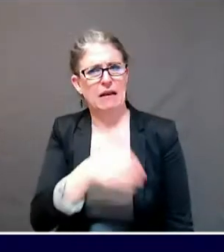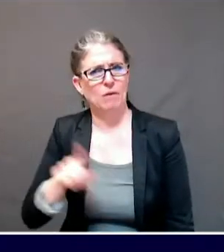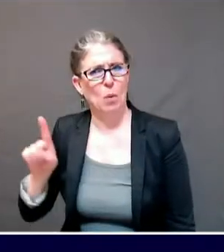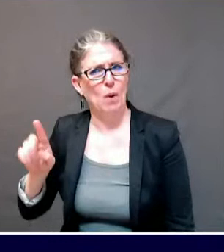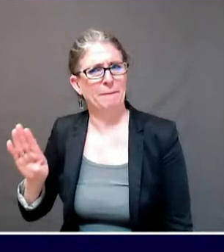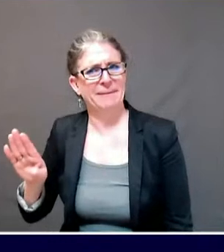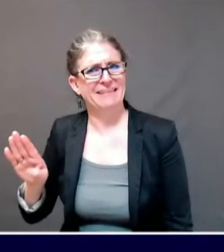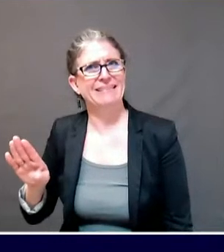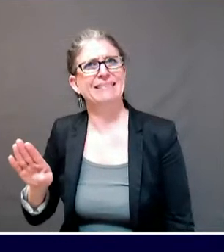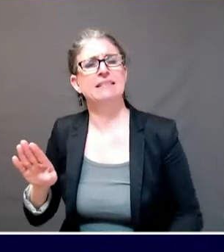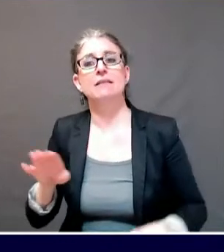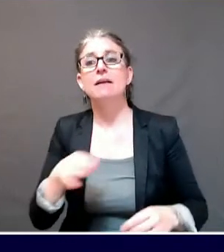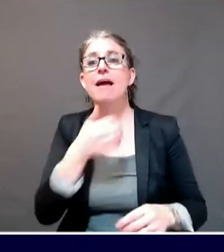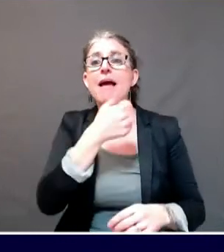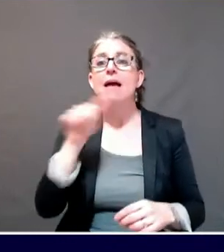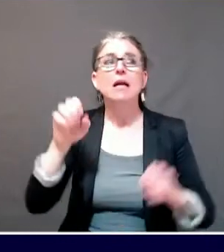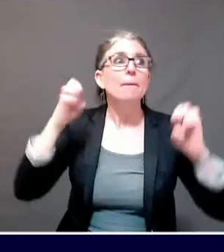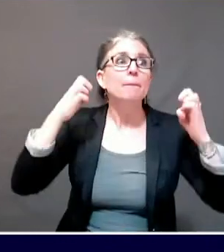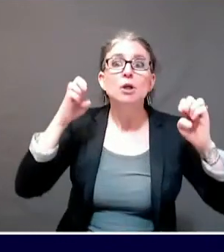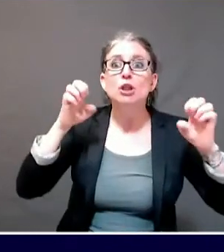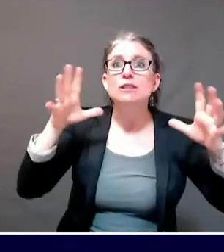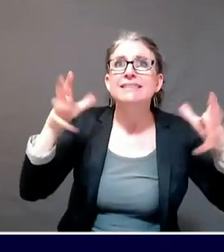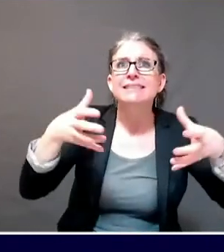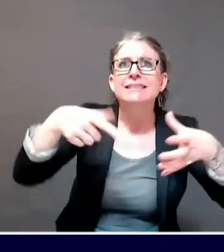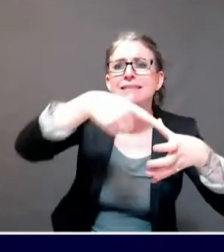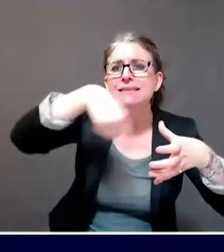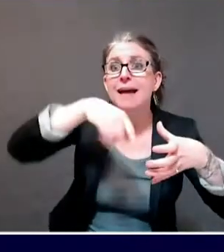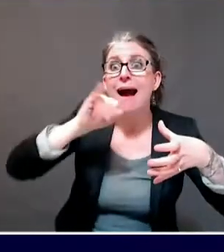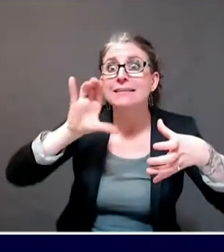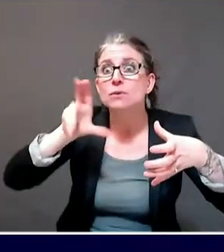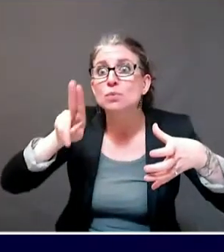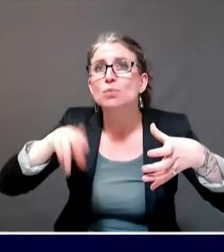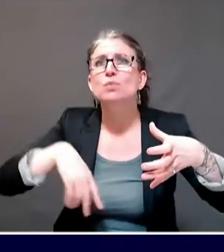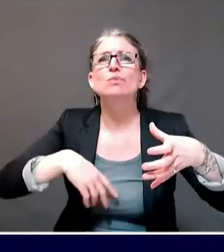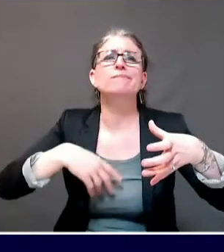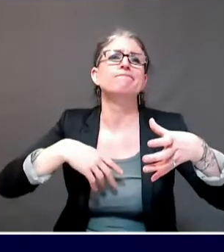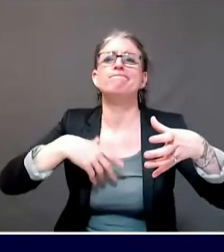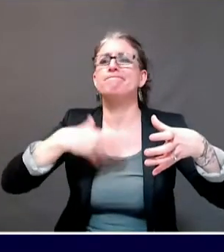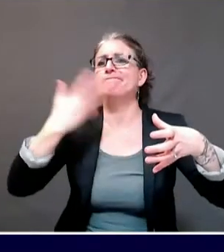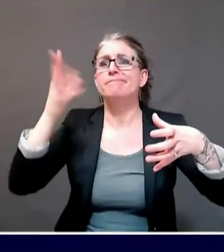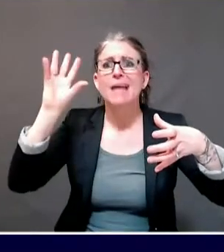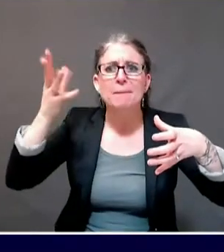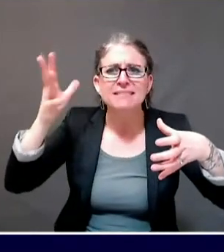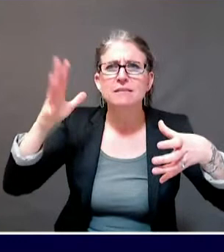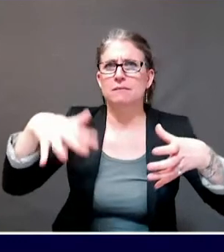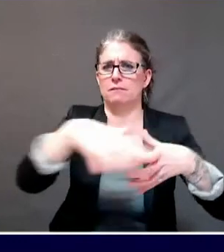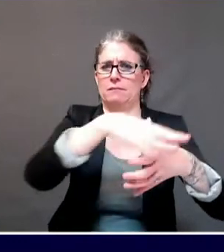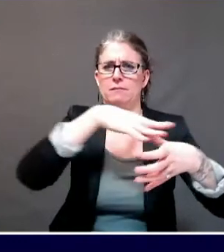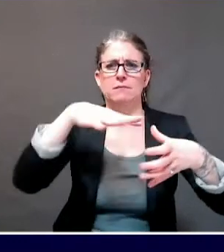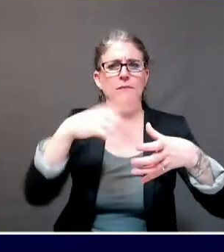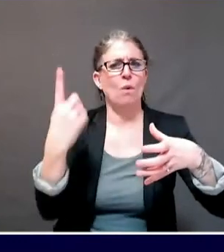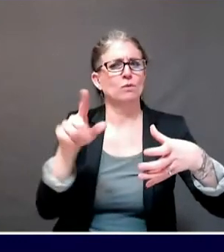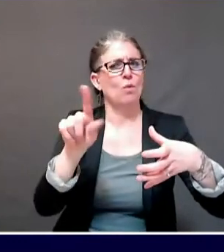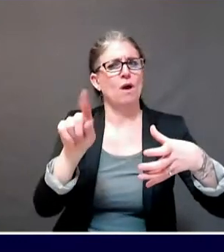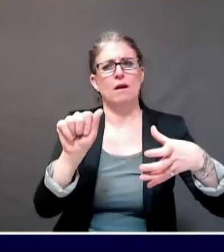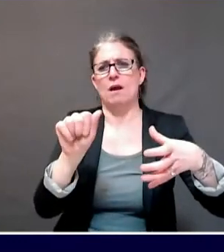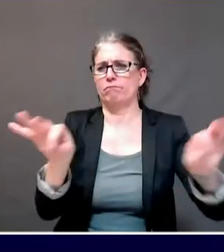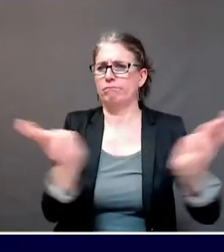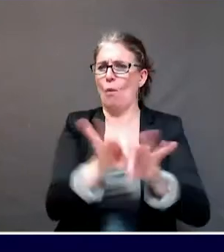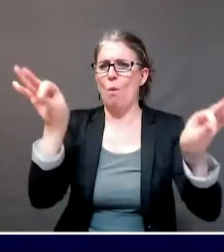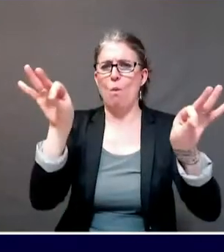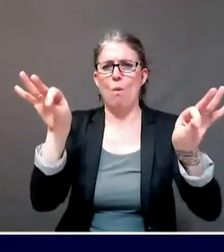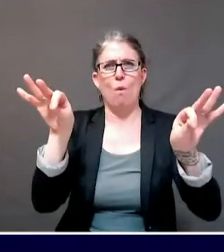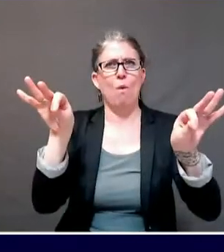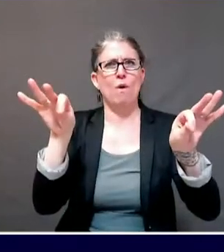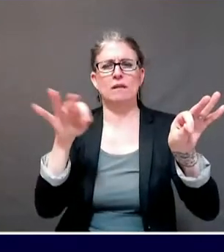ICU staff, et cetera. So given the role that they play in our healthcare infrastructure and the fact that they are multiple times per